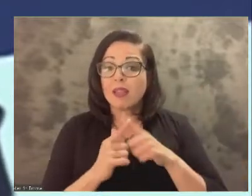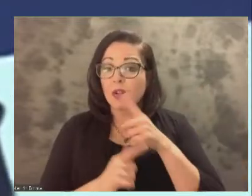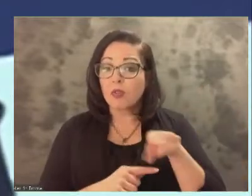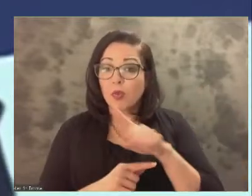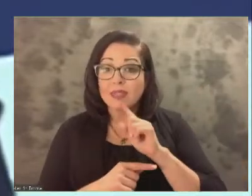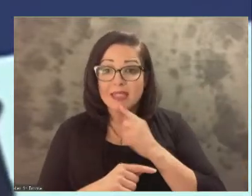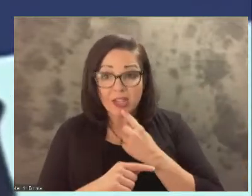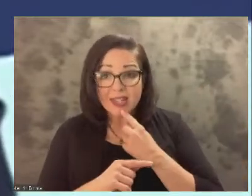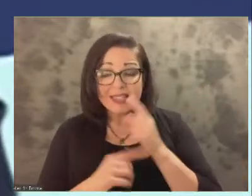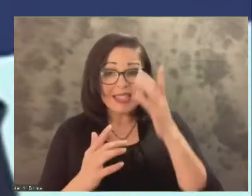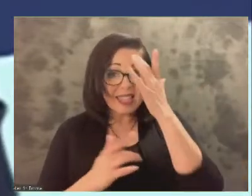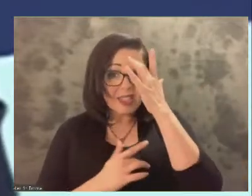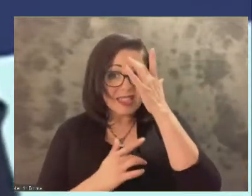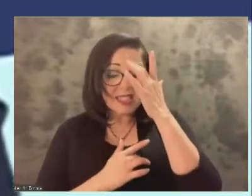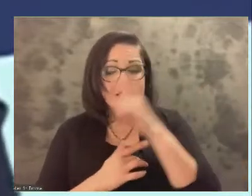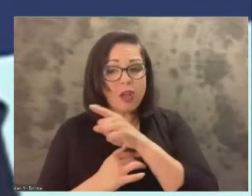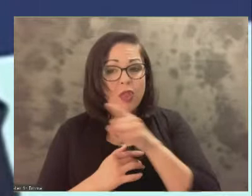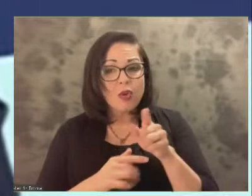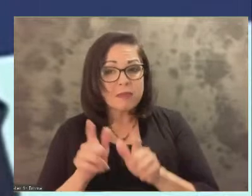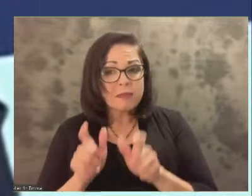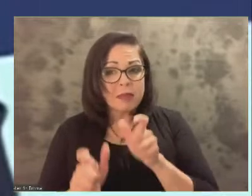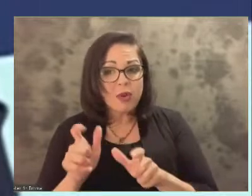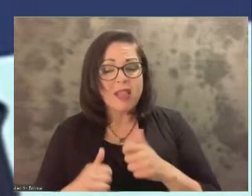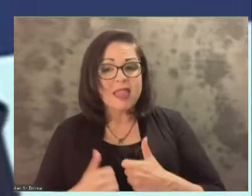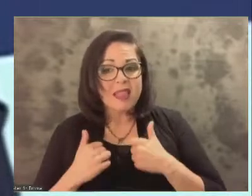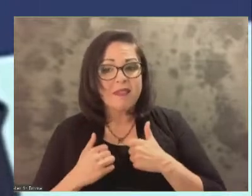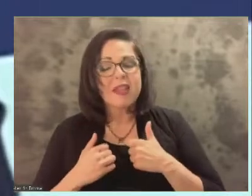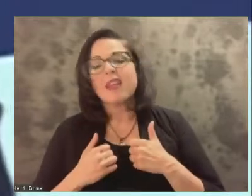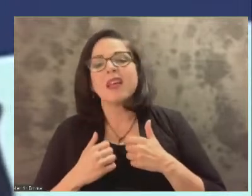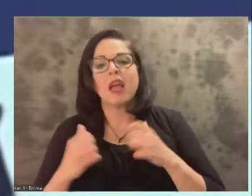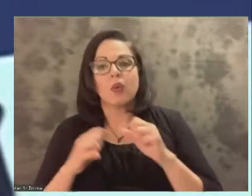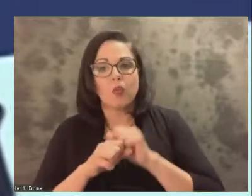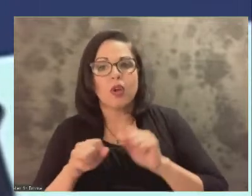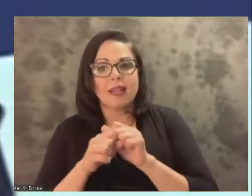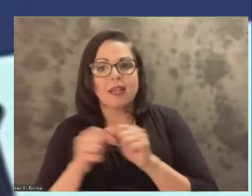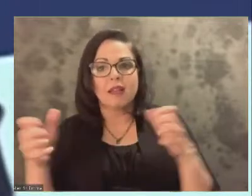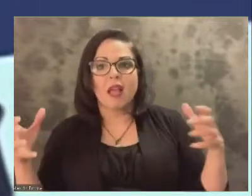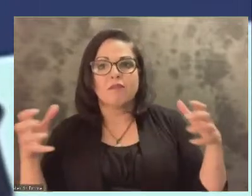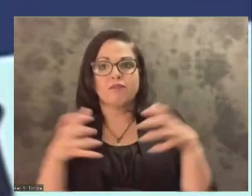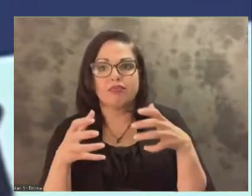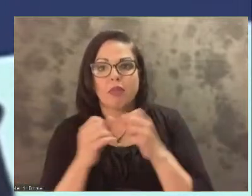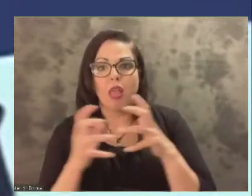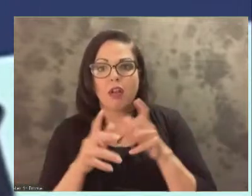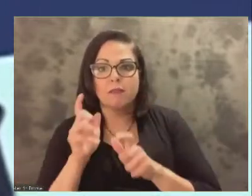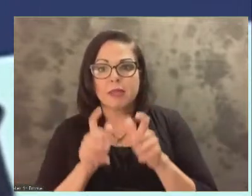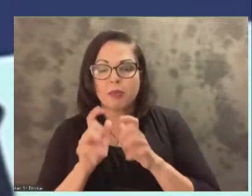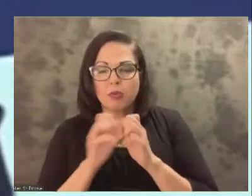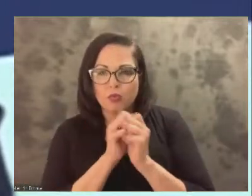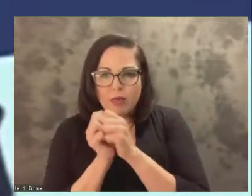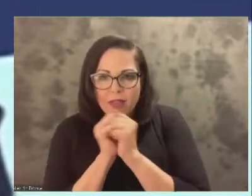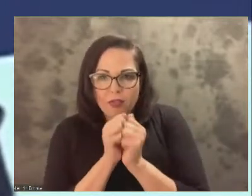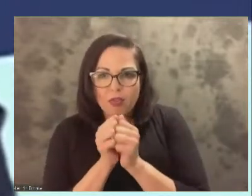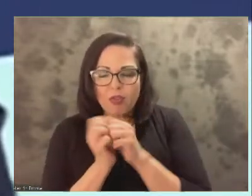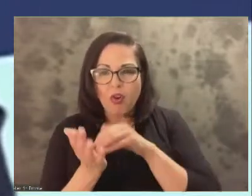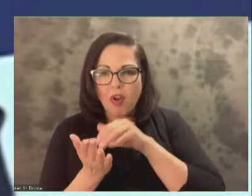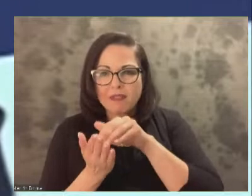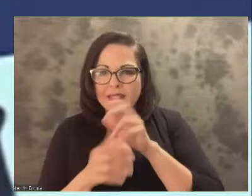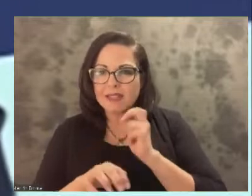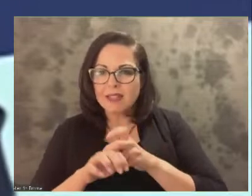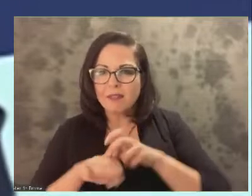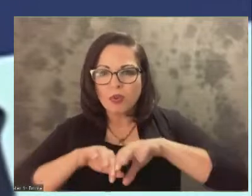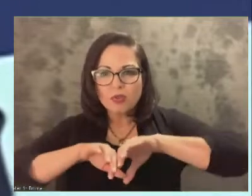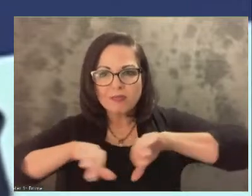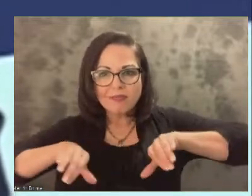well as those living and working in congregate settings, social distancing measures often is difficult and pose